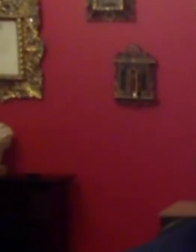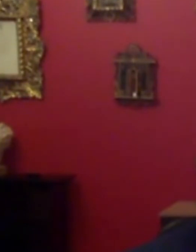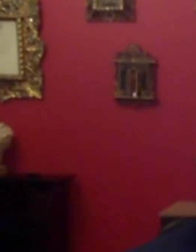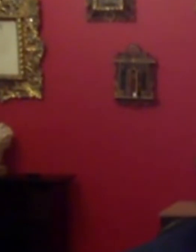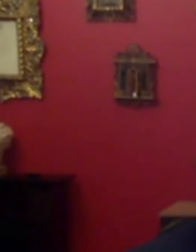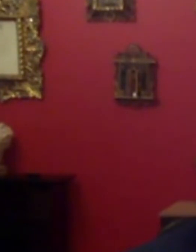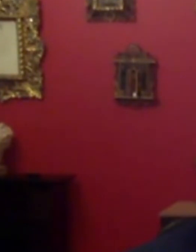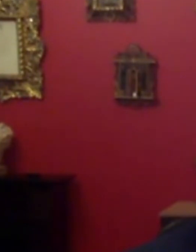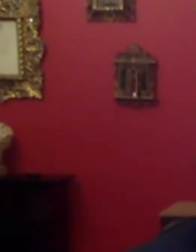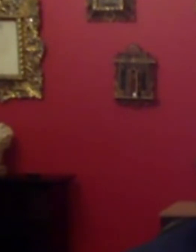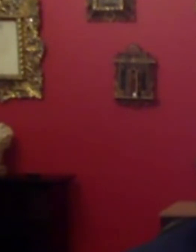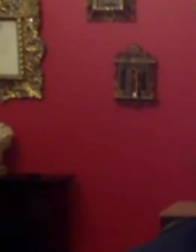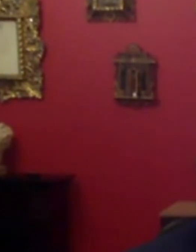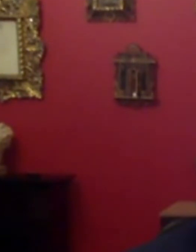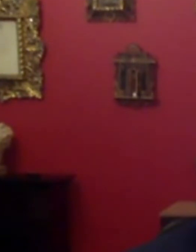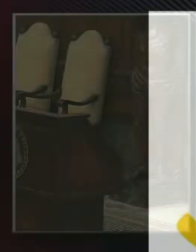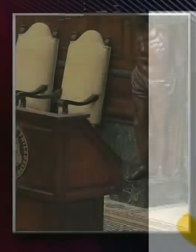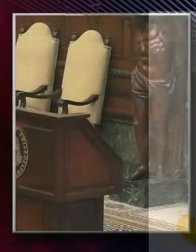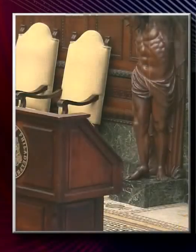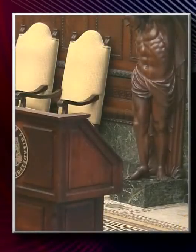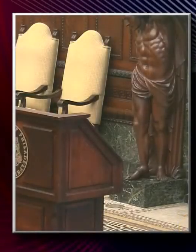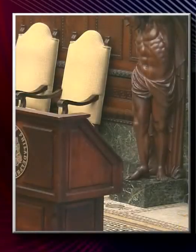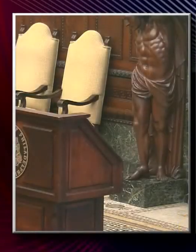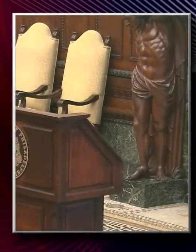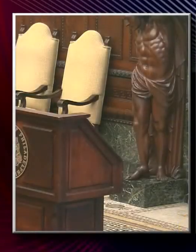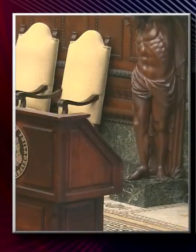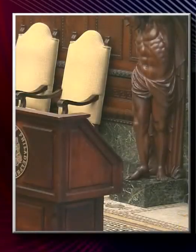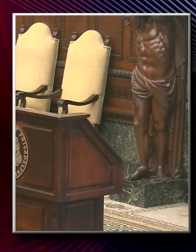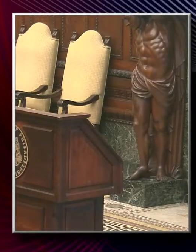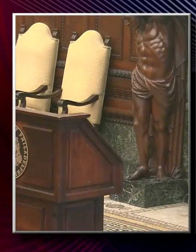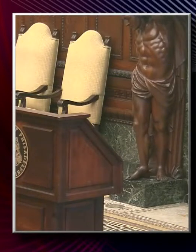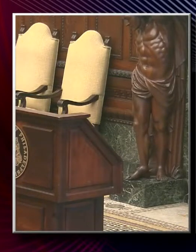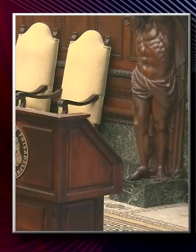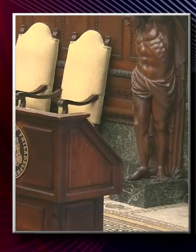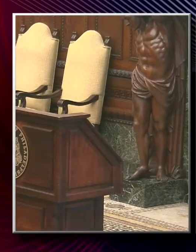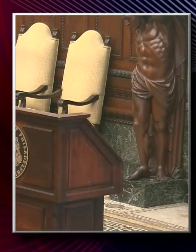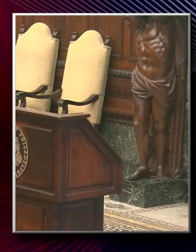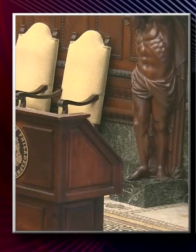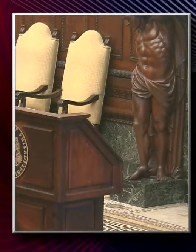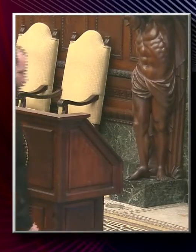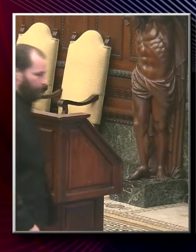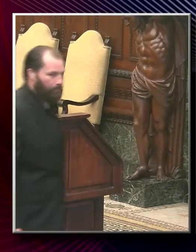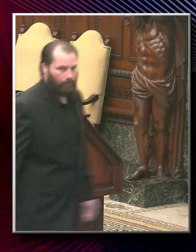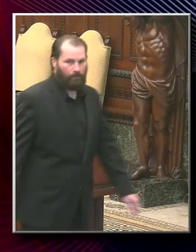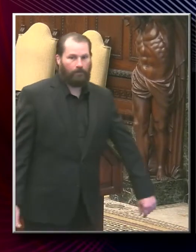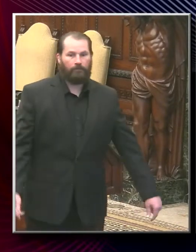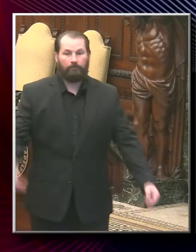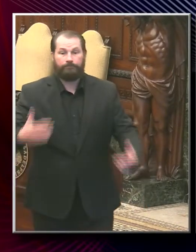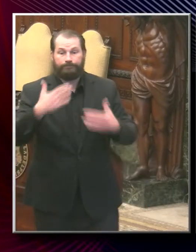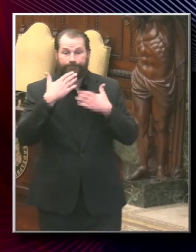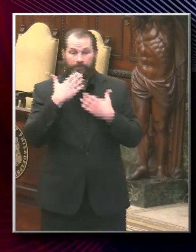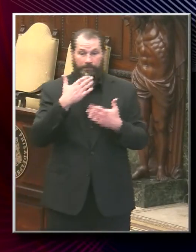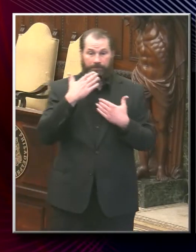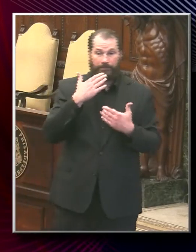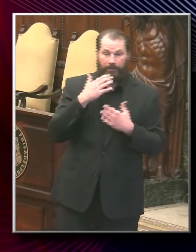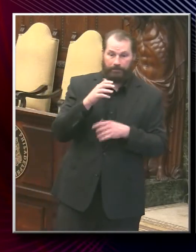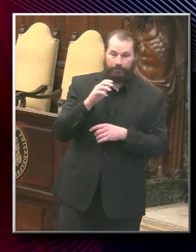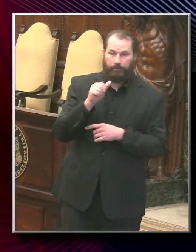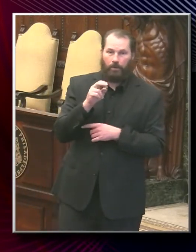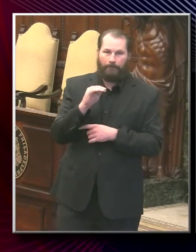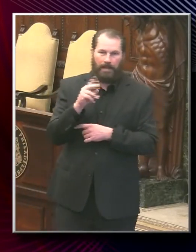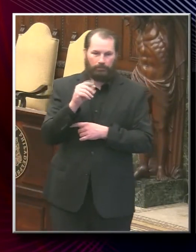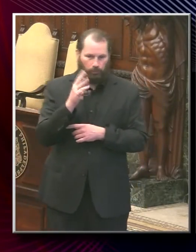gracias. All right, thank you, Armando. We are now going to move to the Q&A portion for members of the